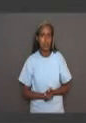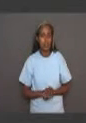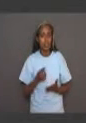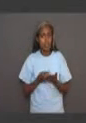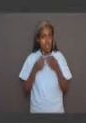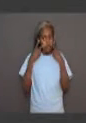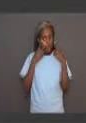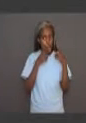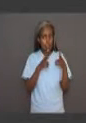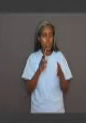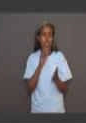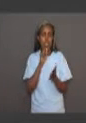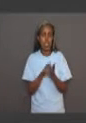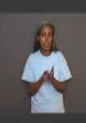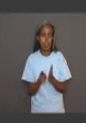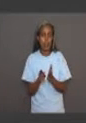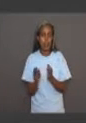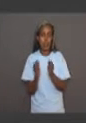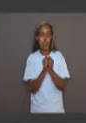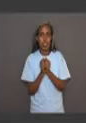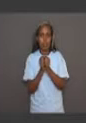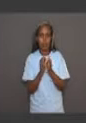Let us look at an example together.